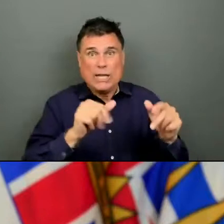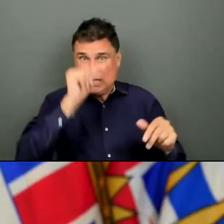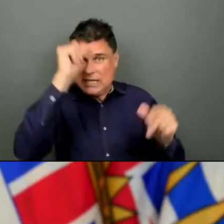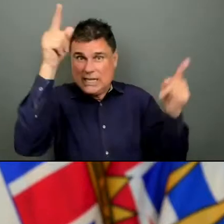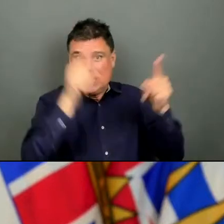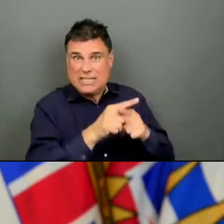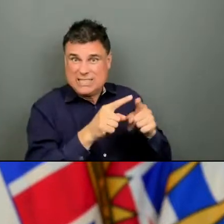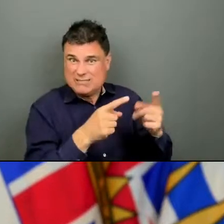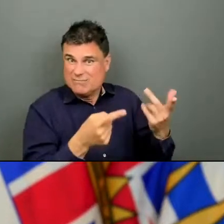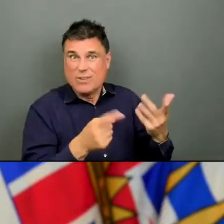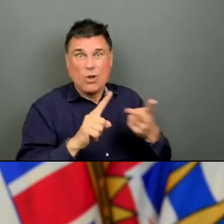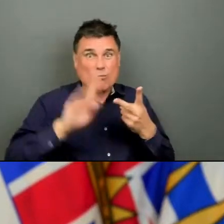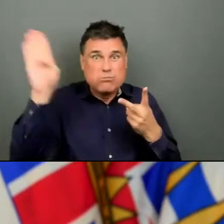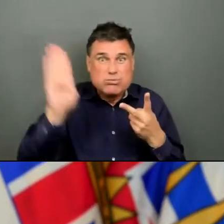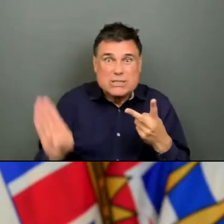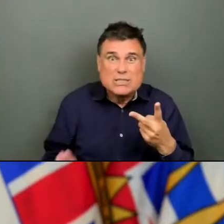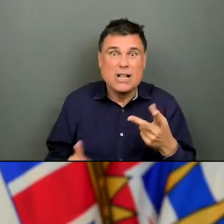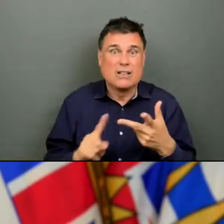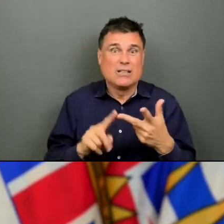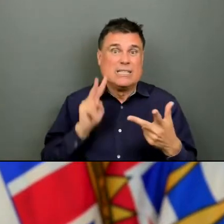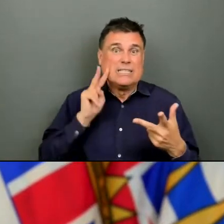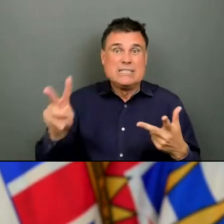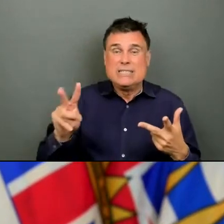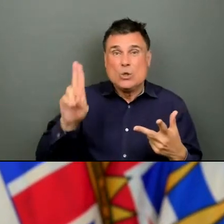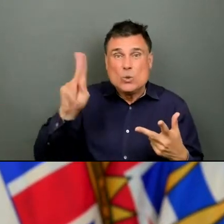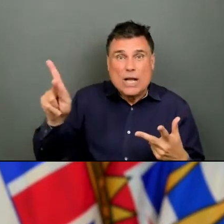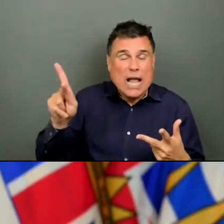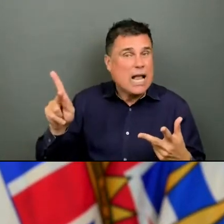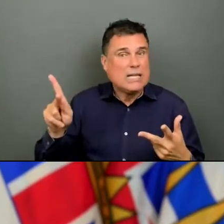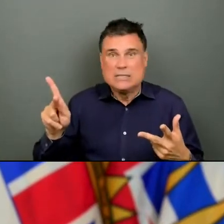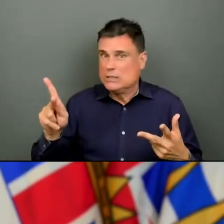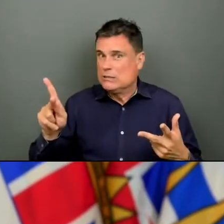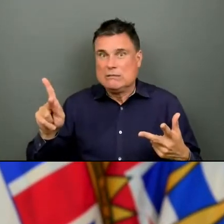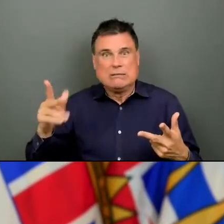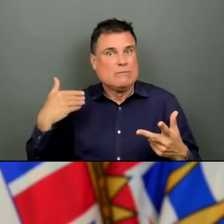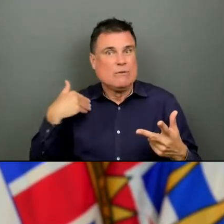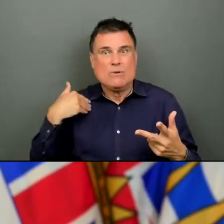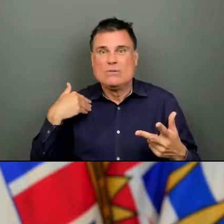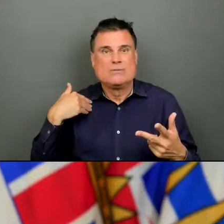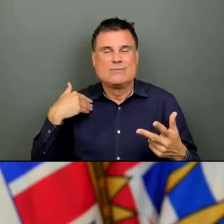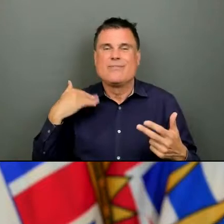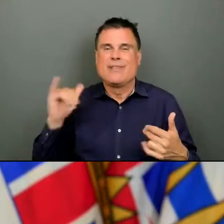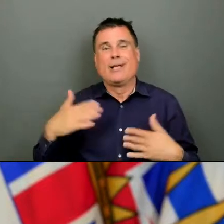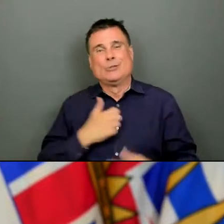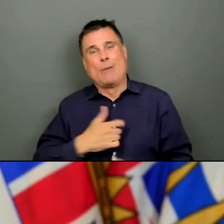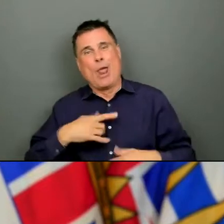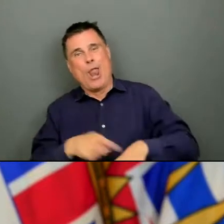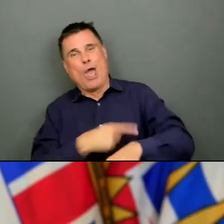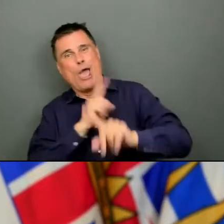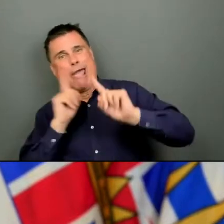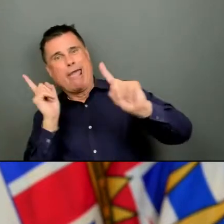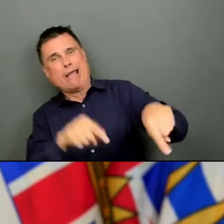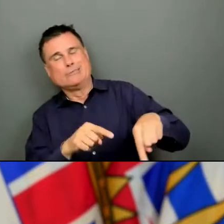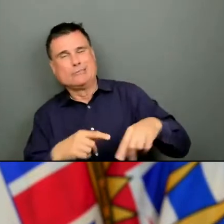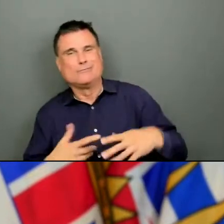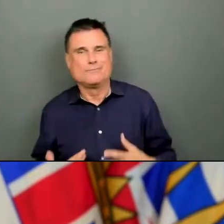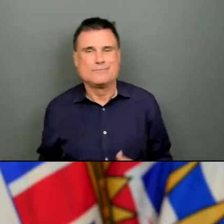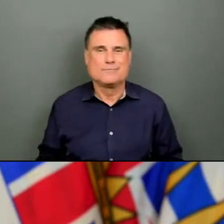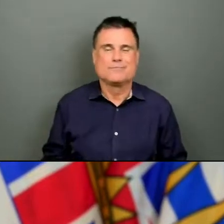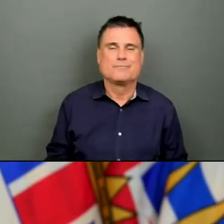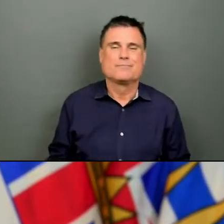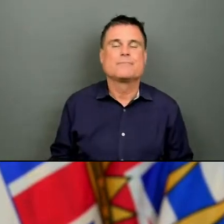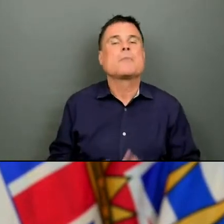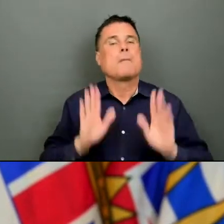in the UK. So it's kind of a long way of saying we need to keep our eye on the global